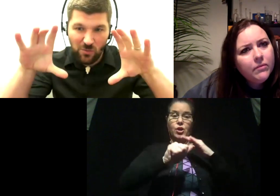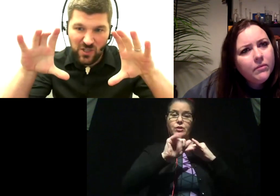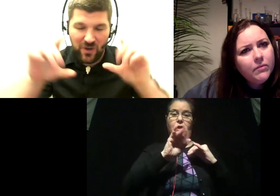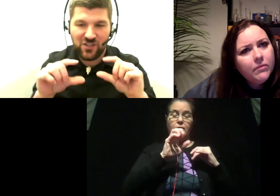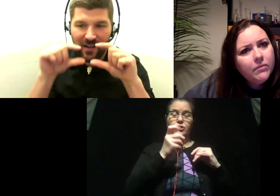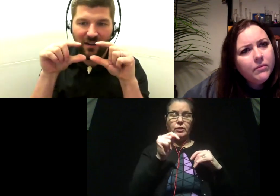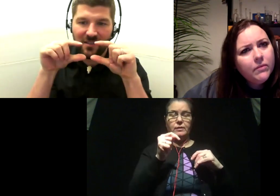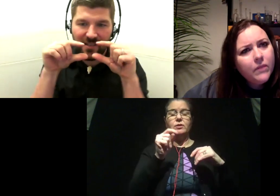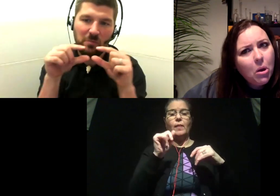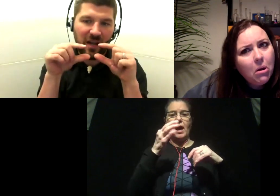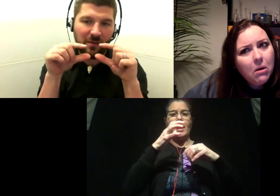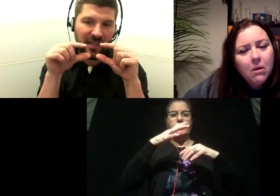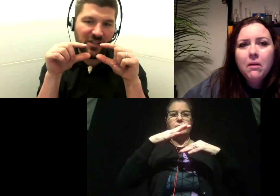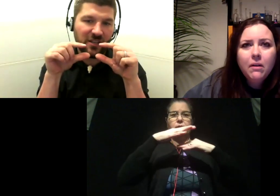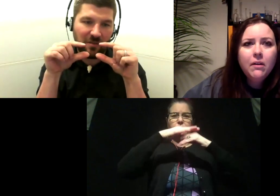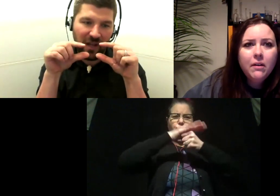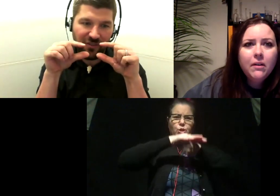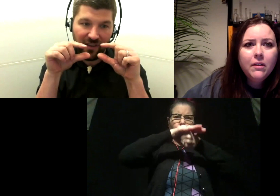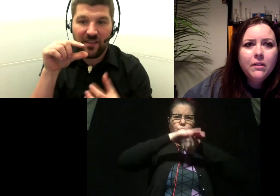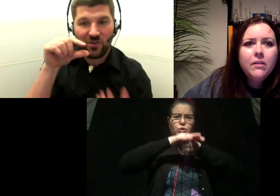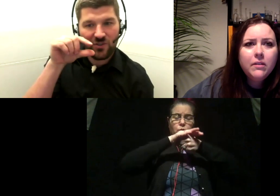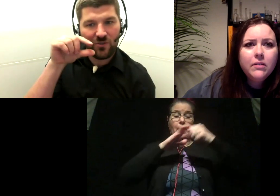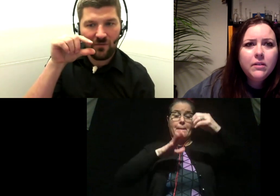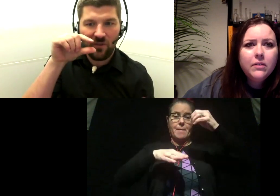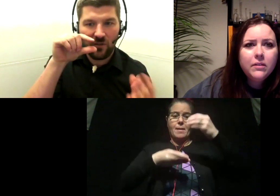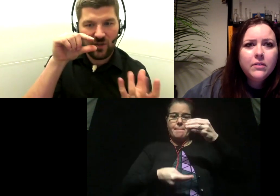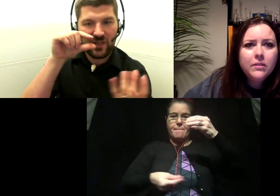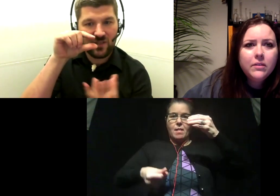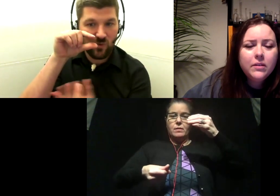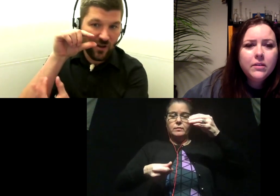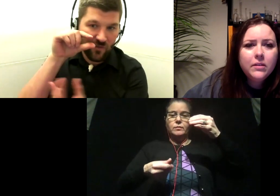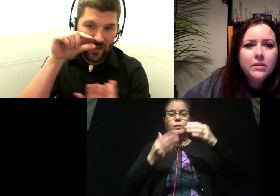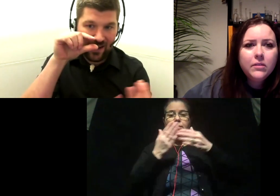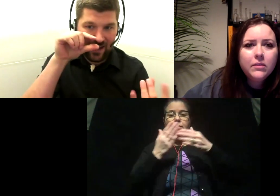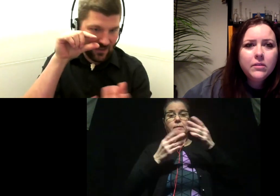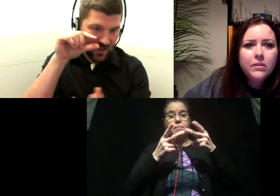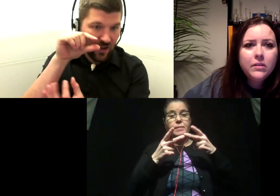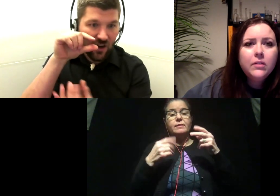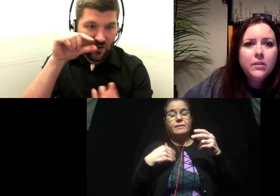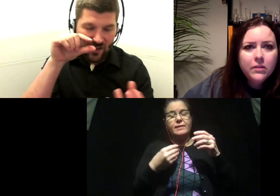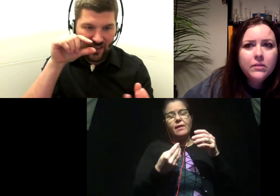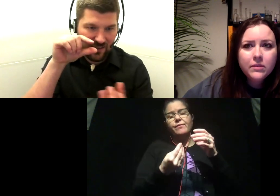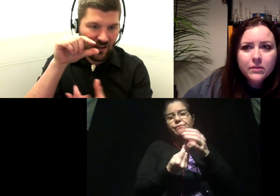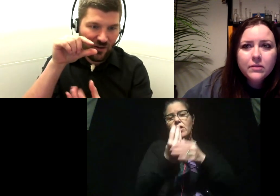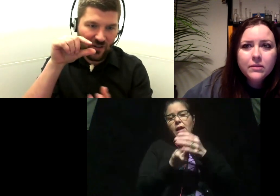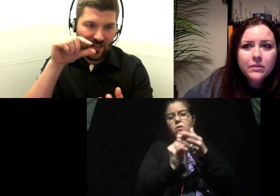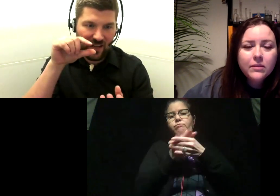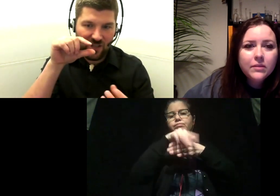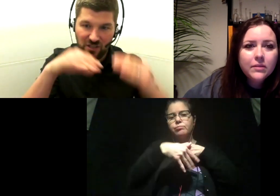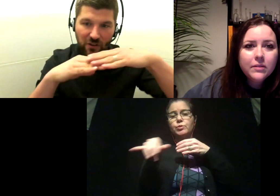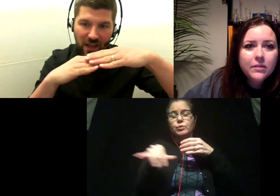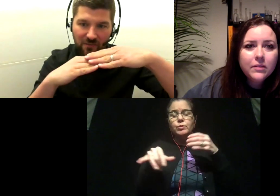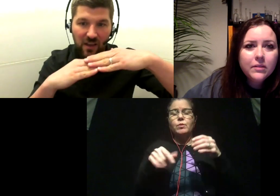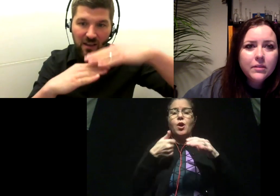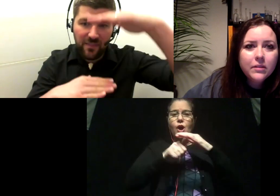under so much pressure that it causes the bottom of the ice sheet to melt. And there's also some places where there's volcanic activity underneath the ice